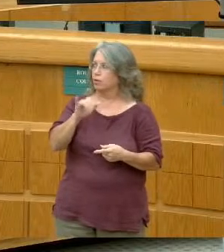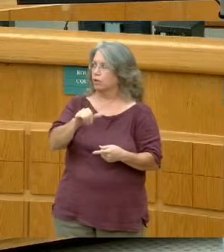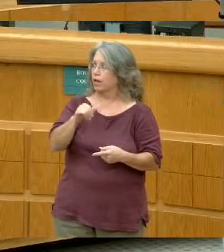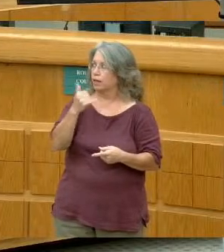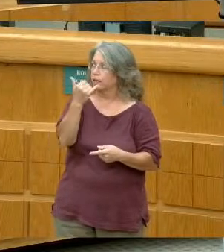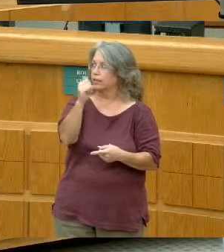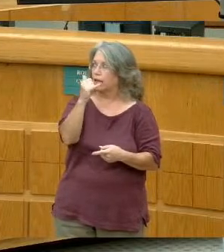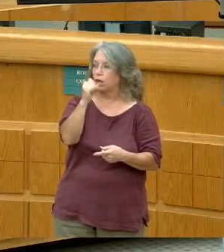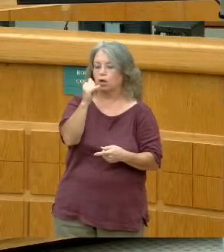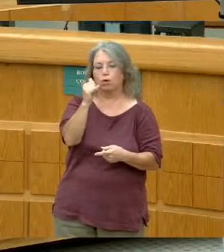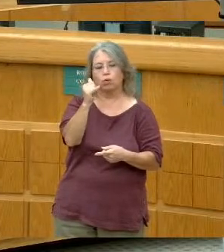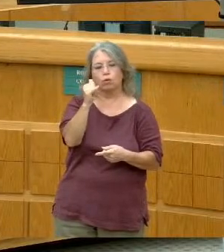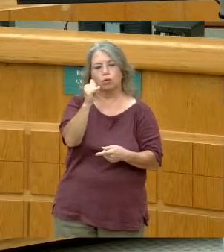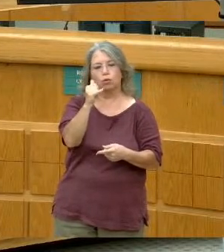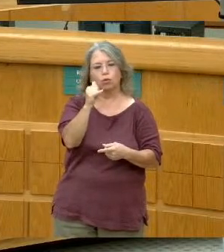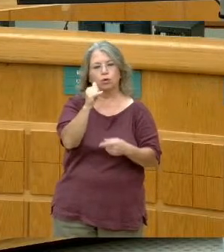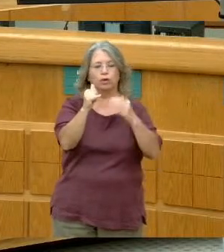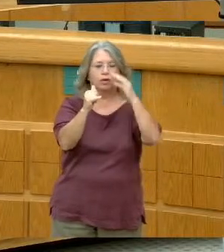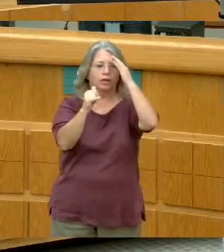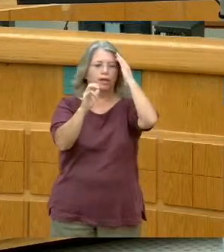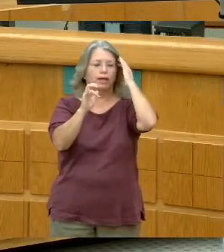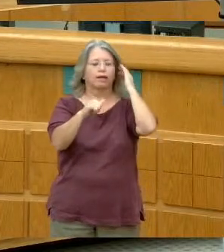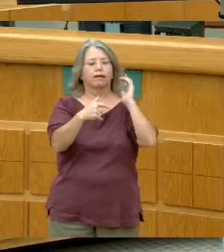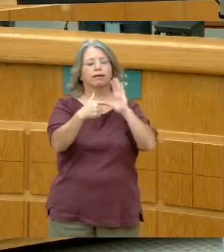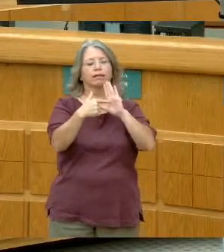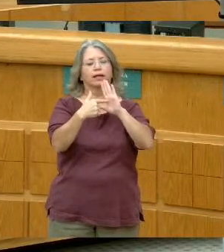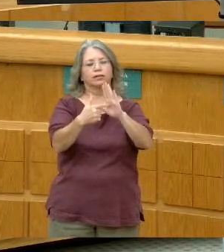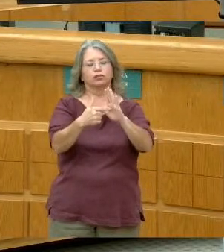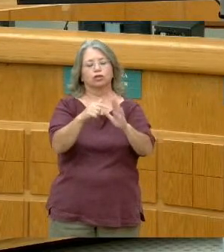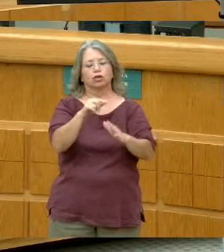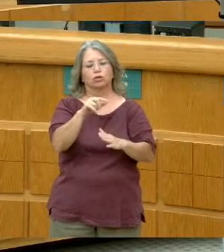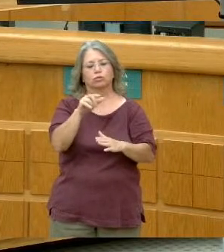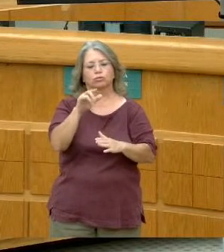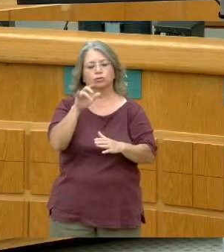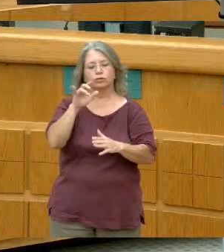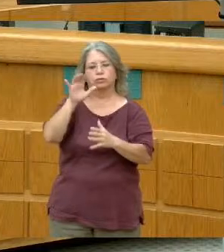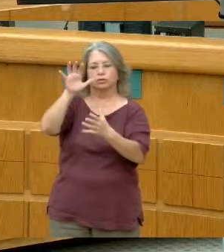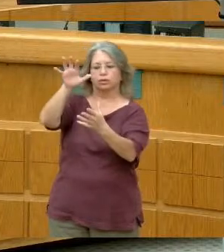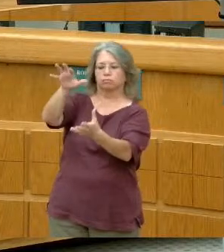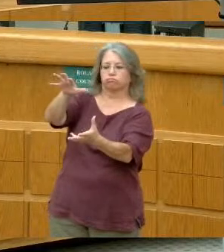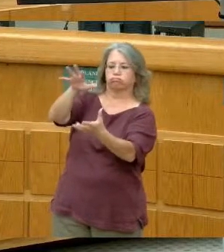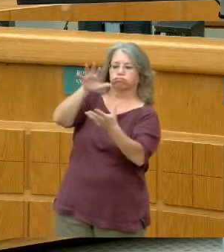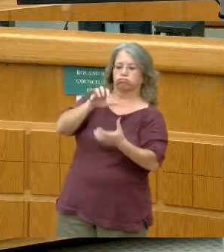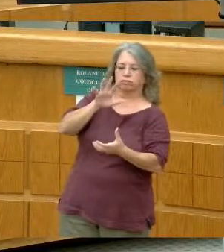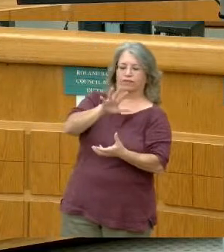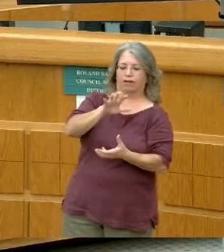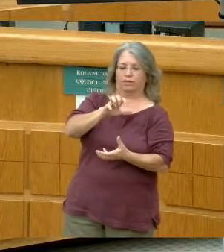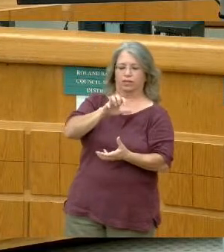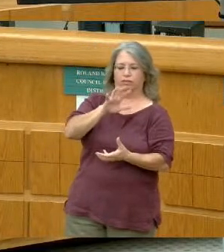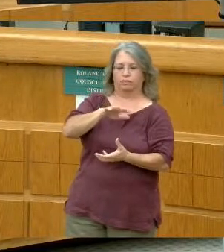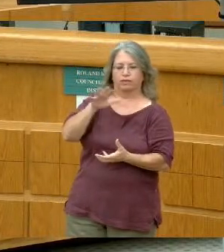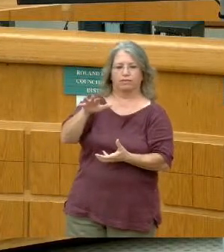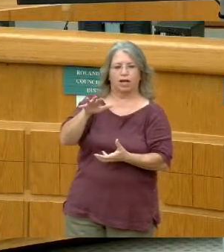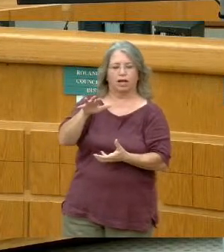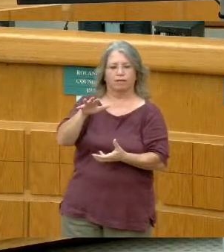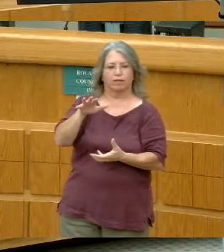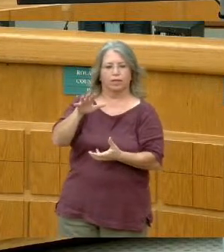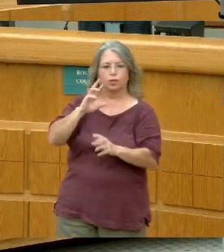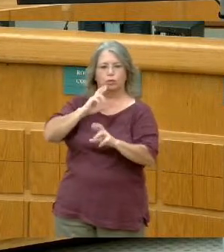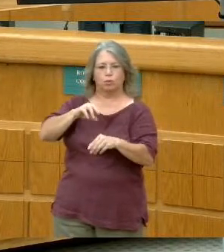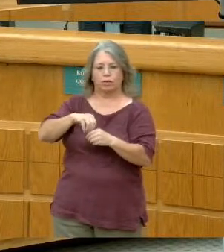represents are those 555 cases that would have been reported to us on the day they were